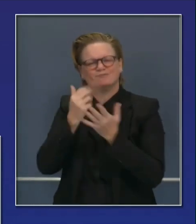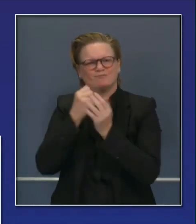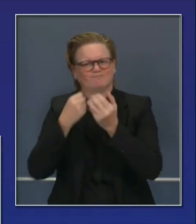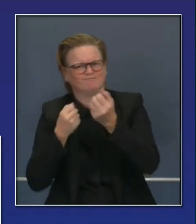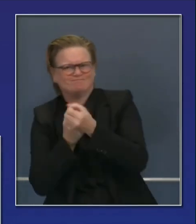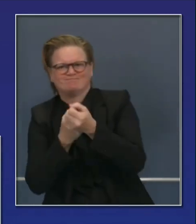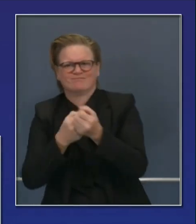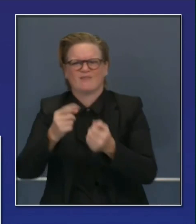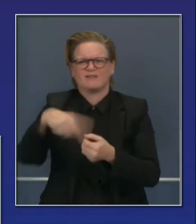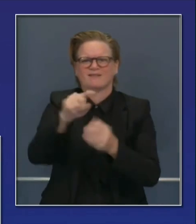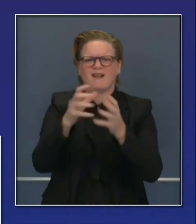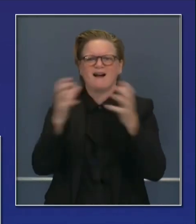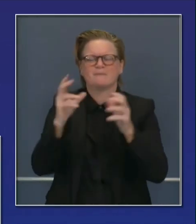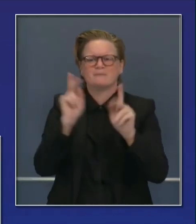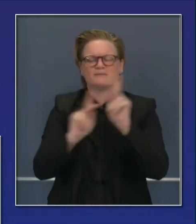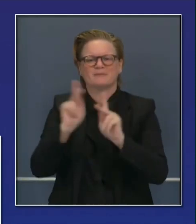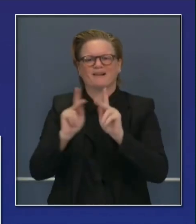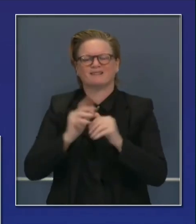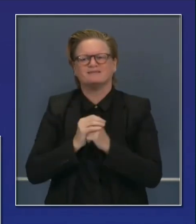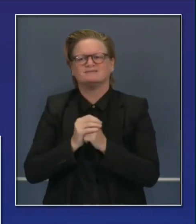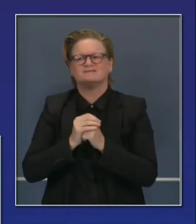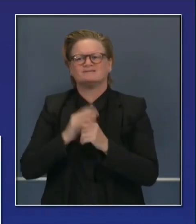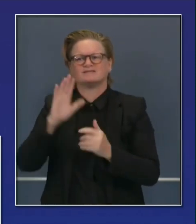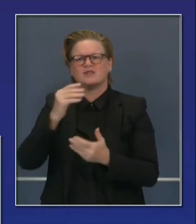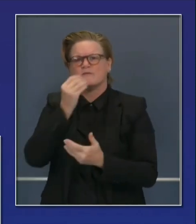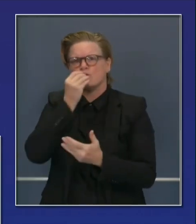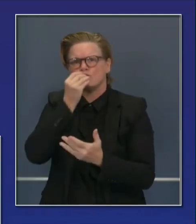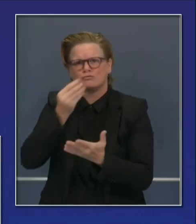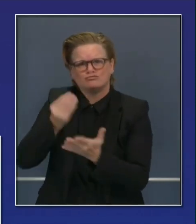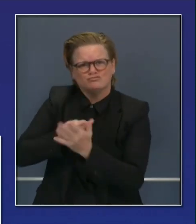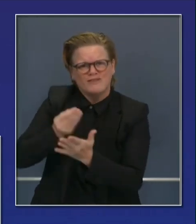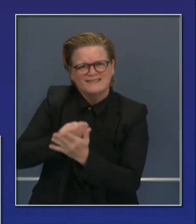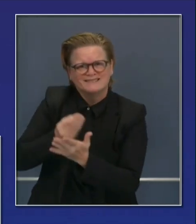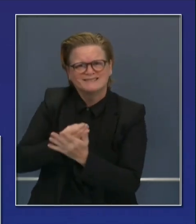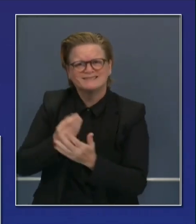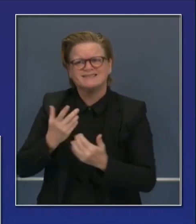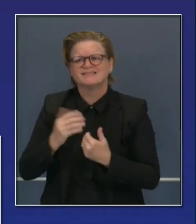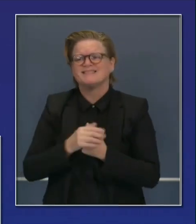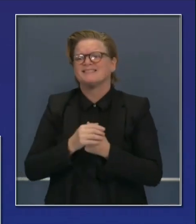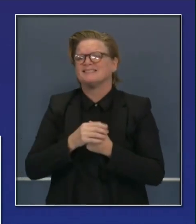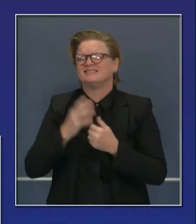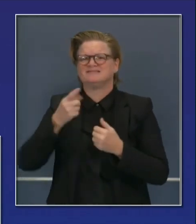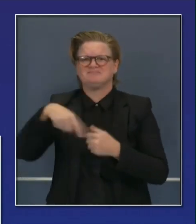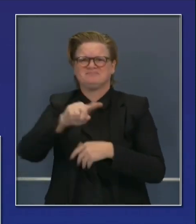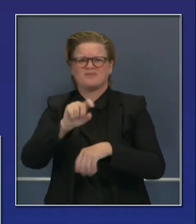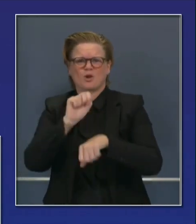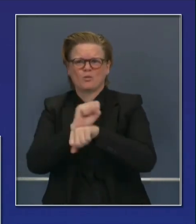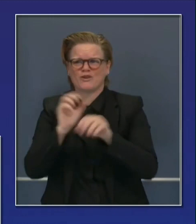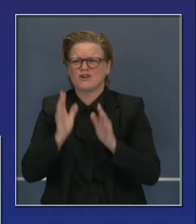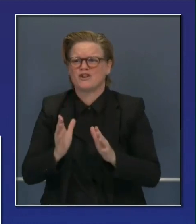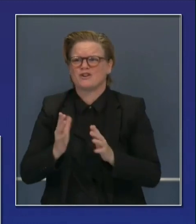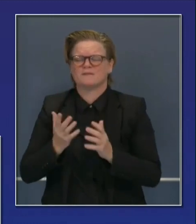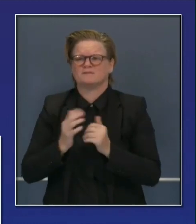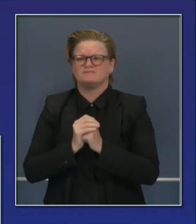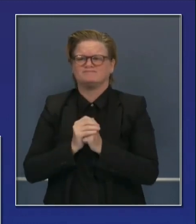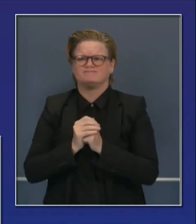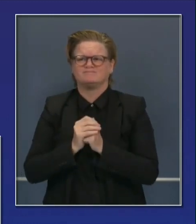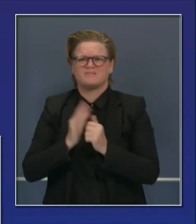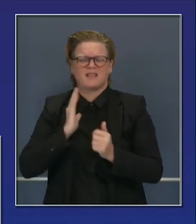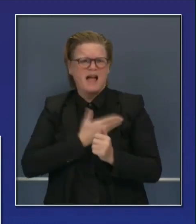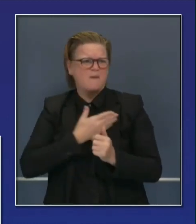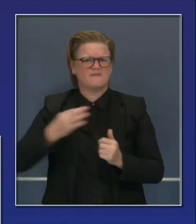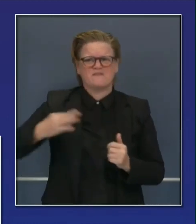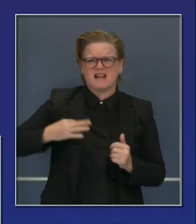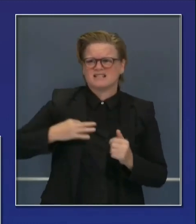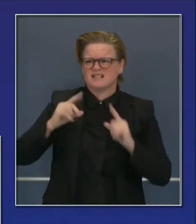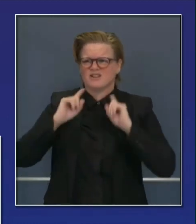And our food banks, the heroic work of our food banks. And I want to thank Josh Friday, Cal Volunteers, I want to thank Holly